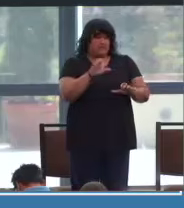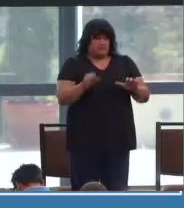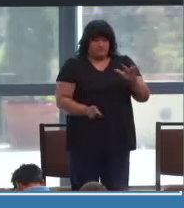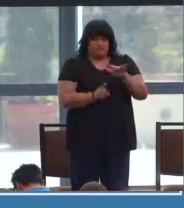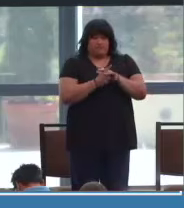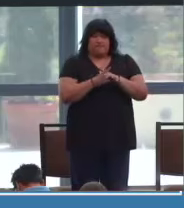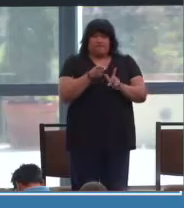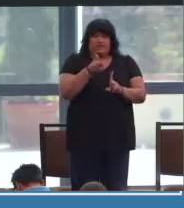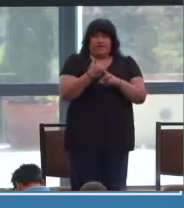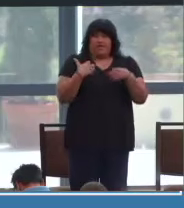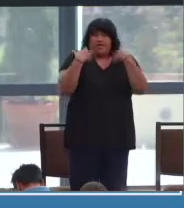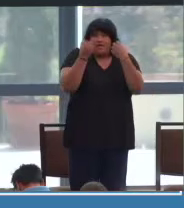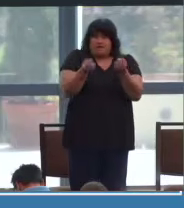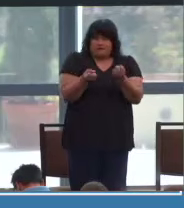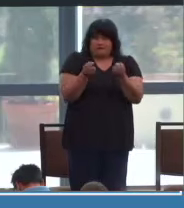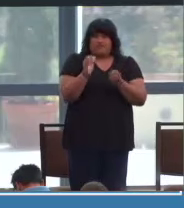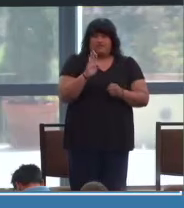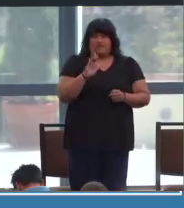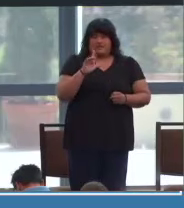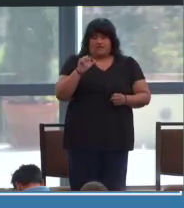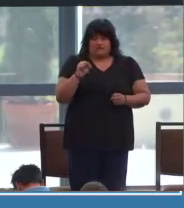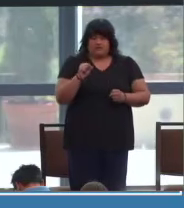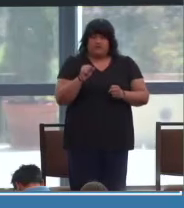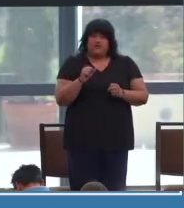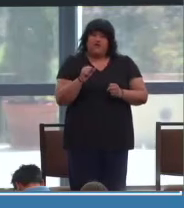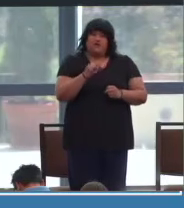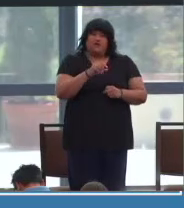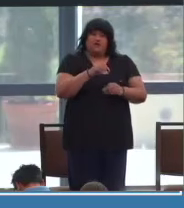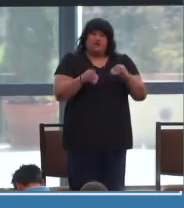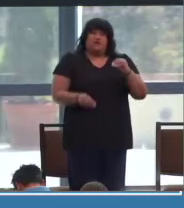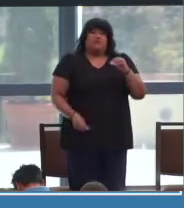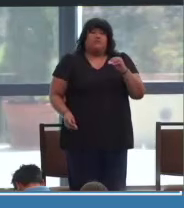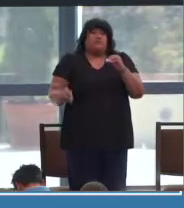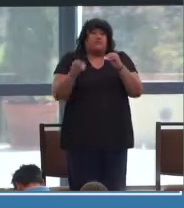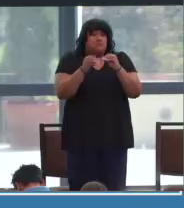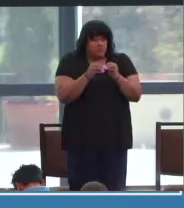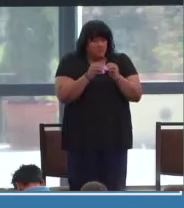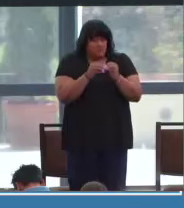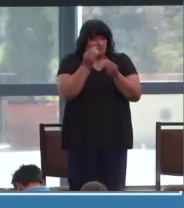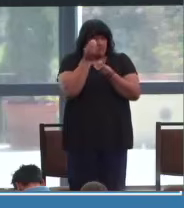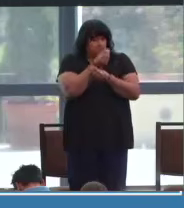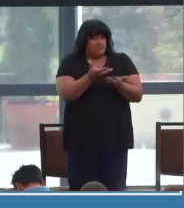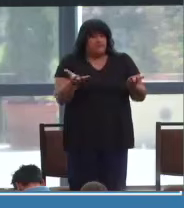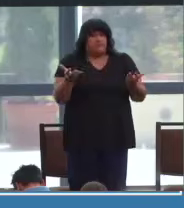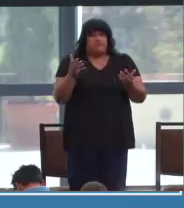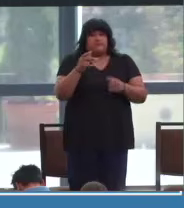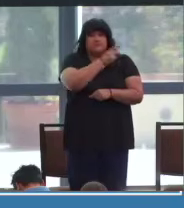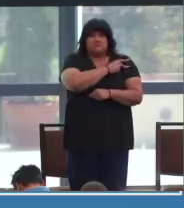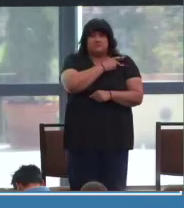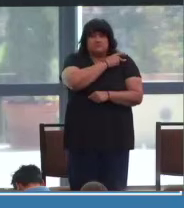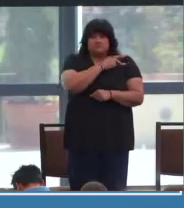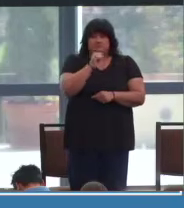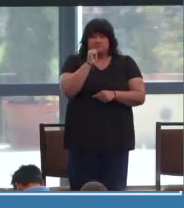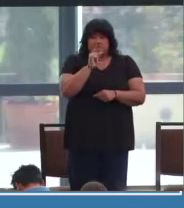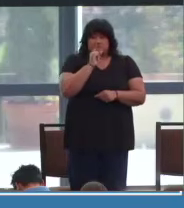healthy B cells. And furthermore, patients did not lose their vaccine titers. So there was no need for